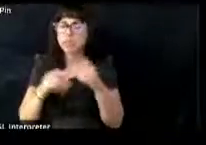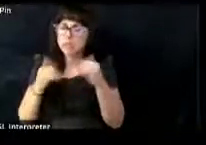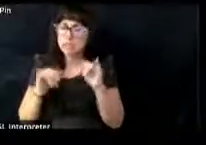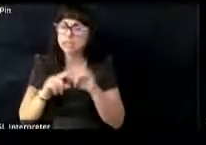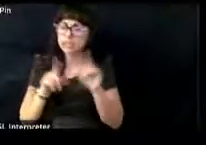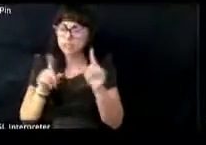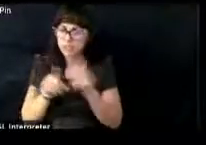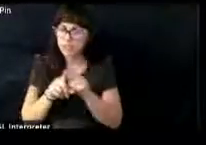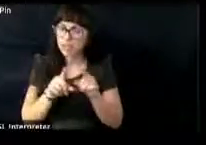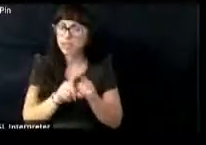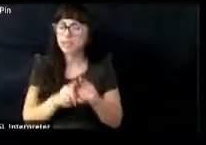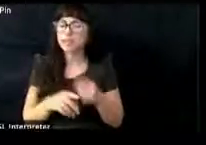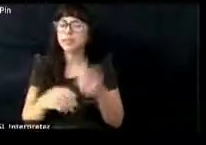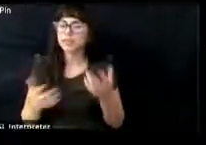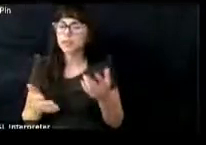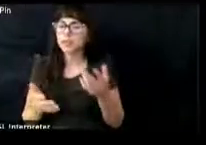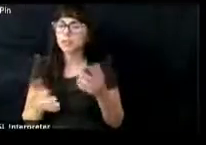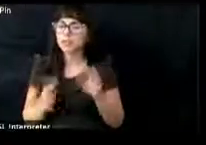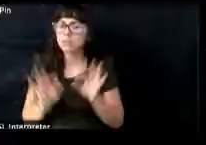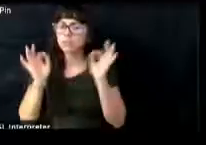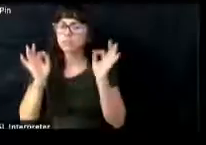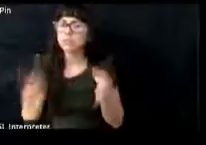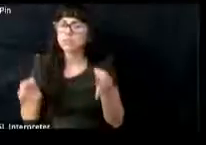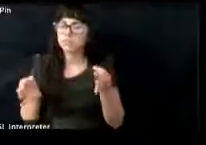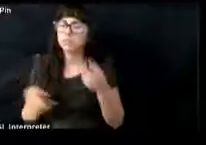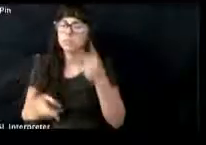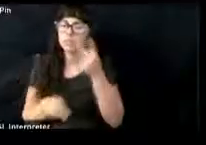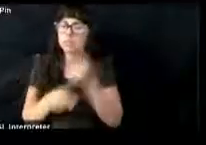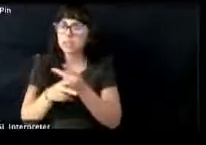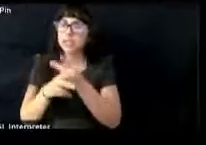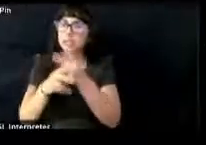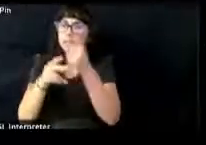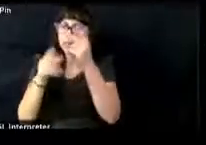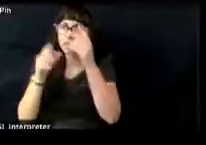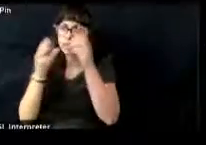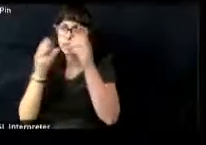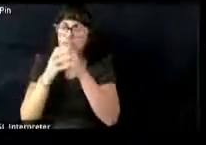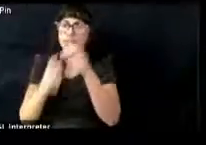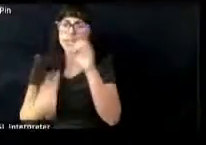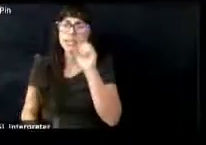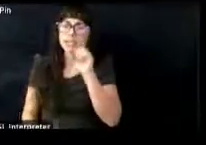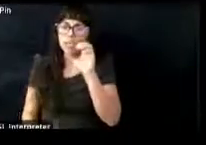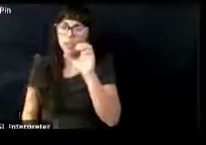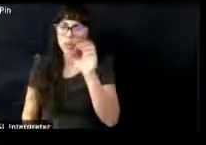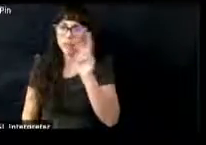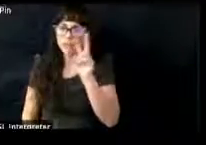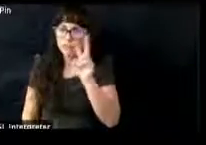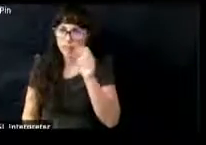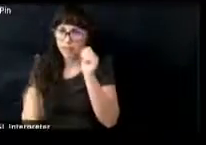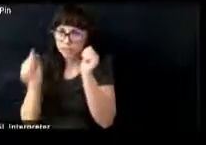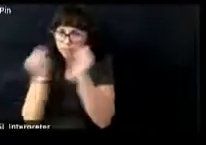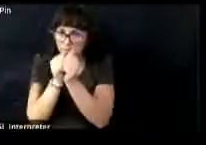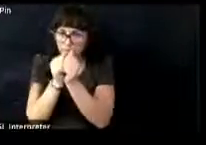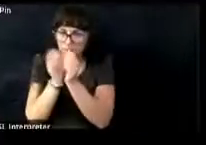well. So definitely keep us together for sure.